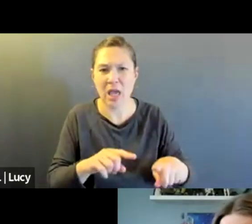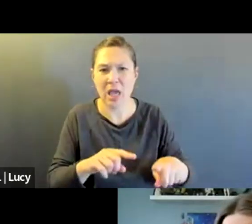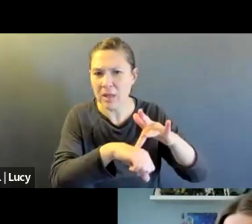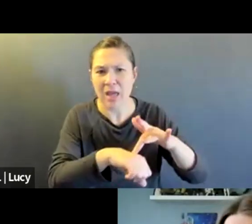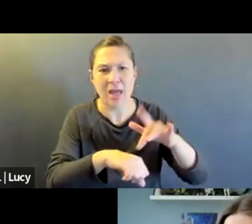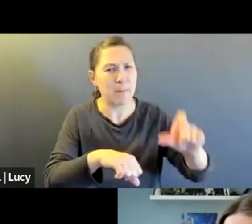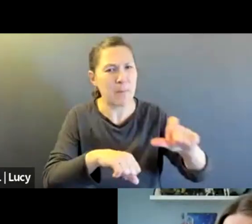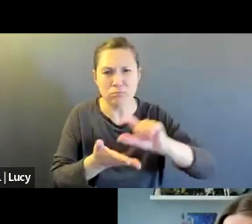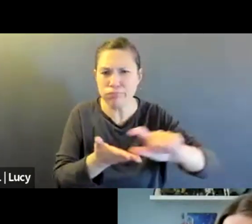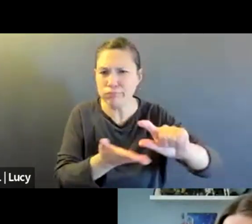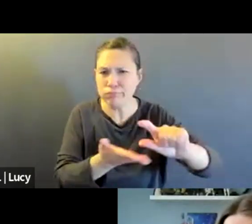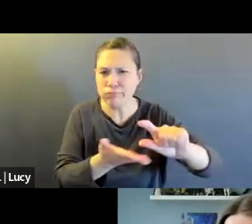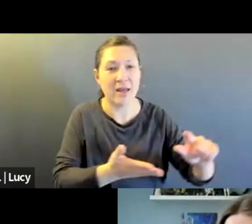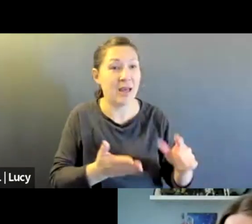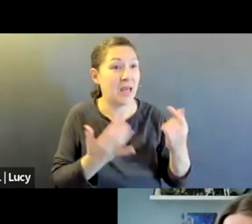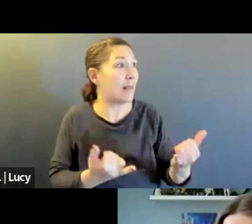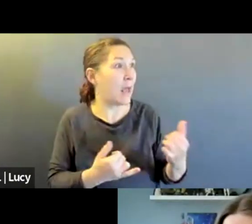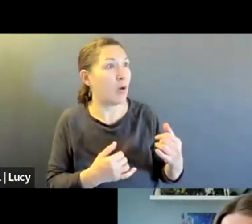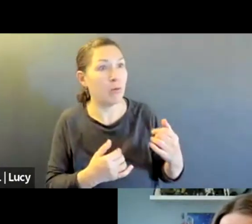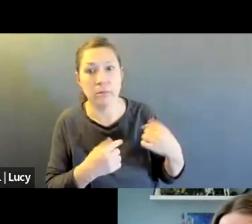out. And then a couple years later, he's